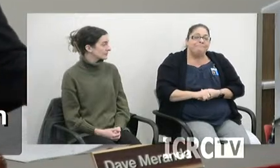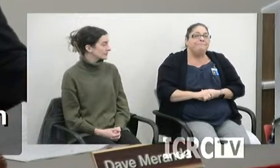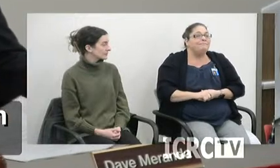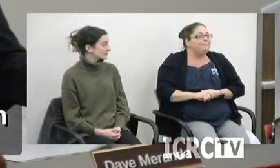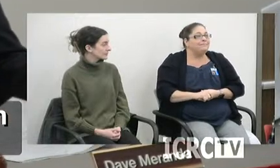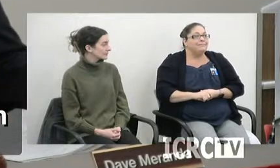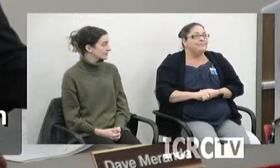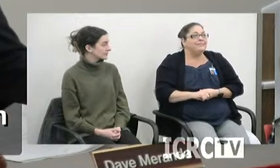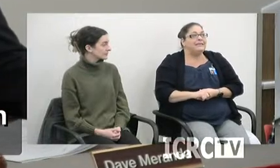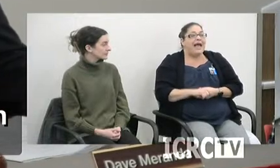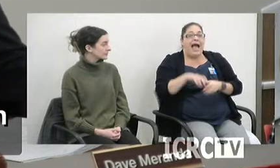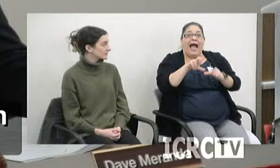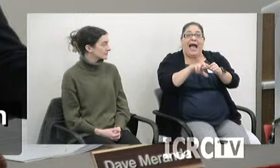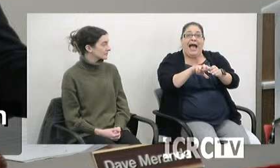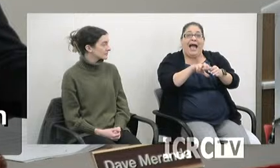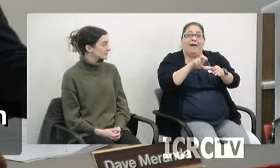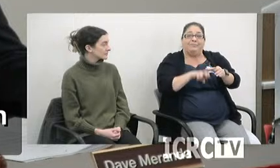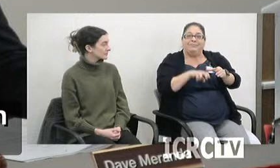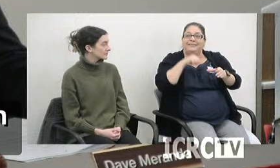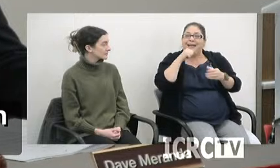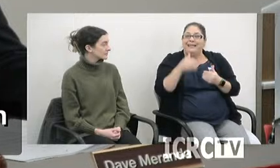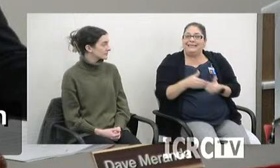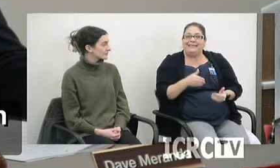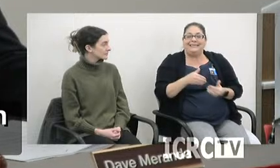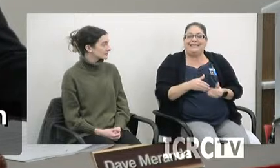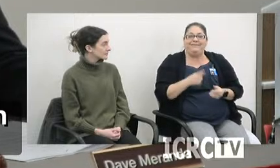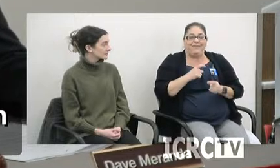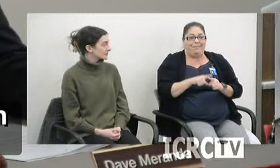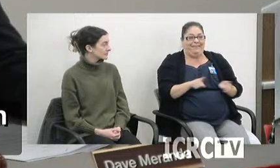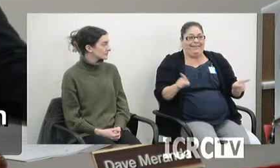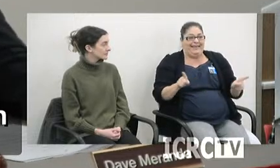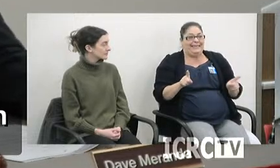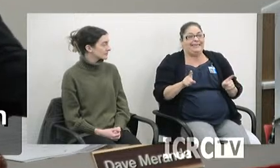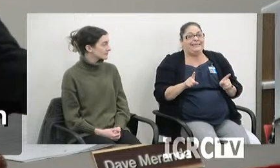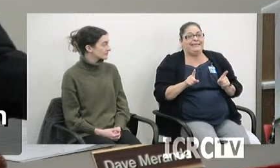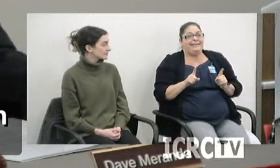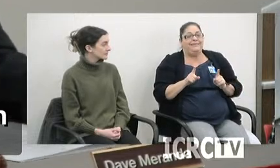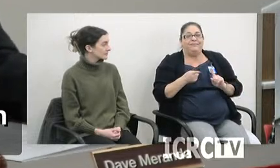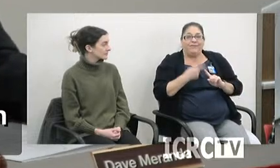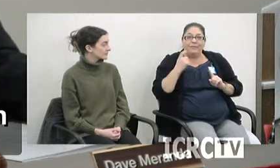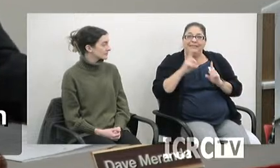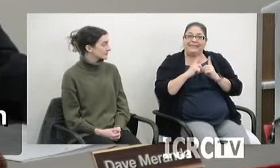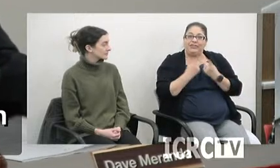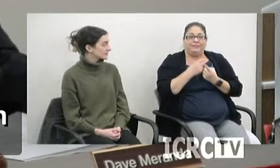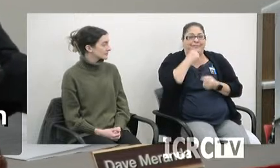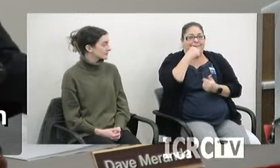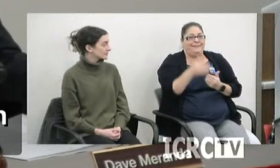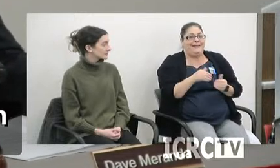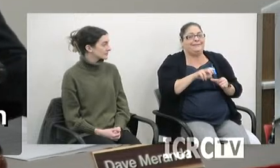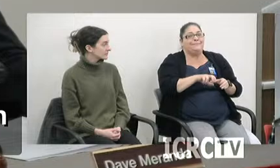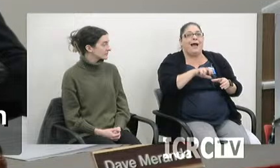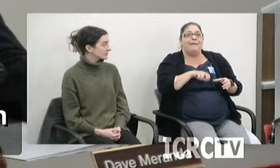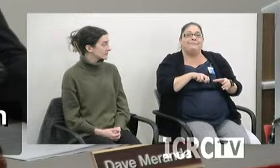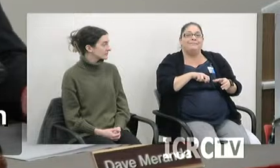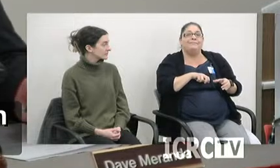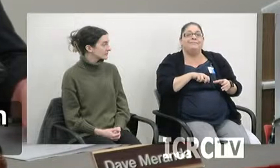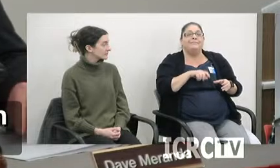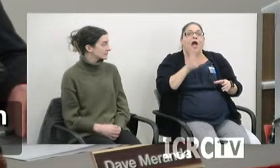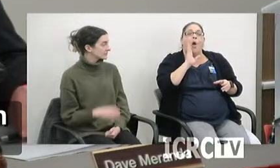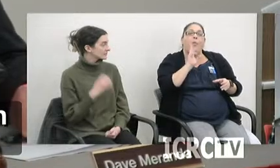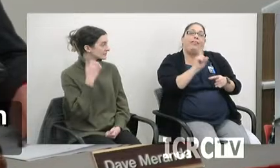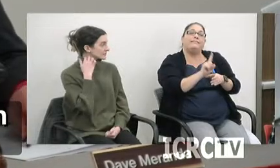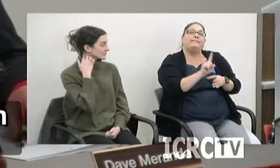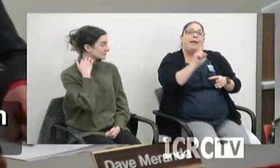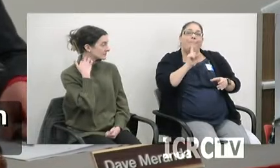It's hard to step away from these folks, and it's hard to step away from this district, and I'm just going to step back. I'm